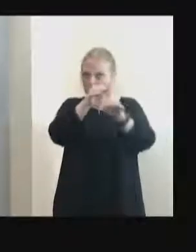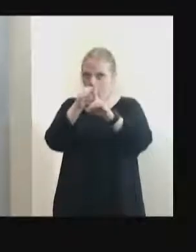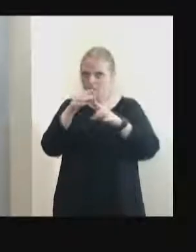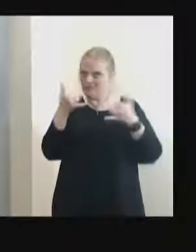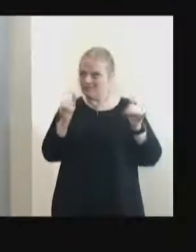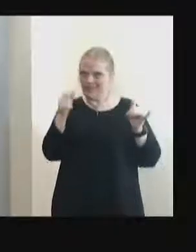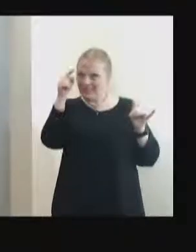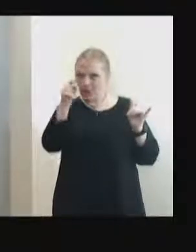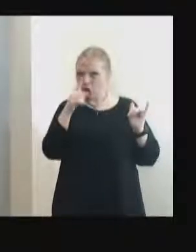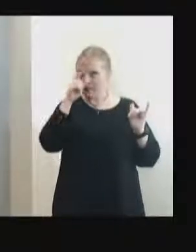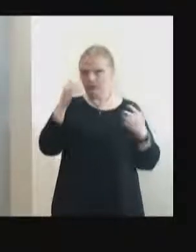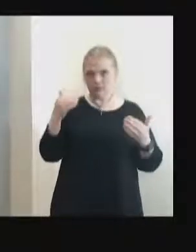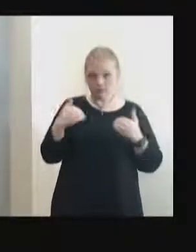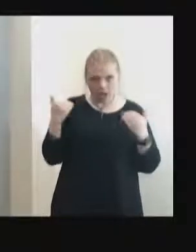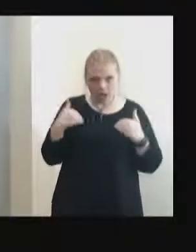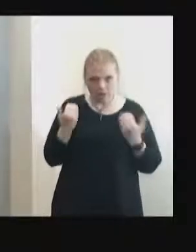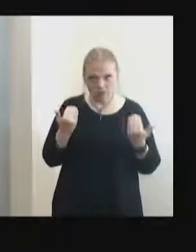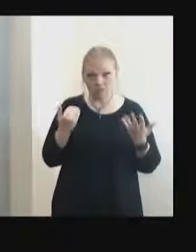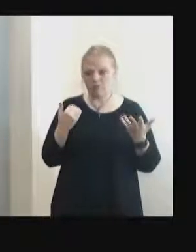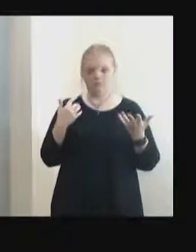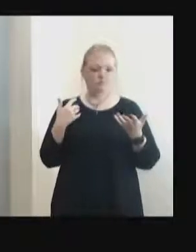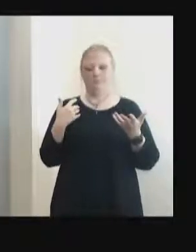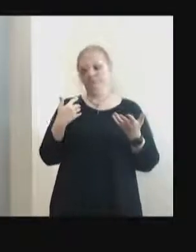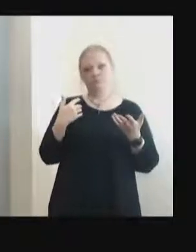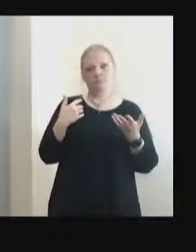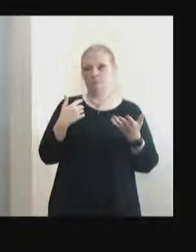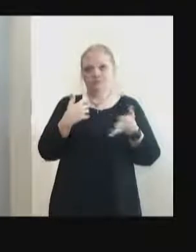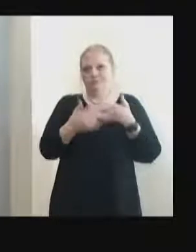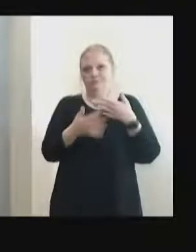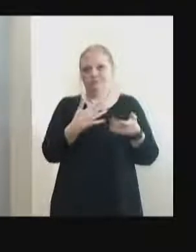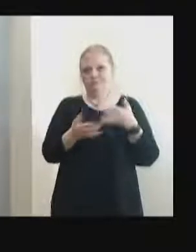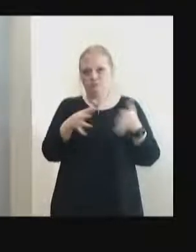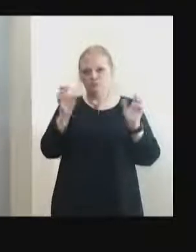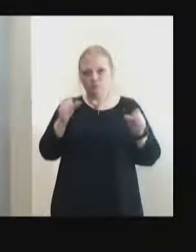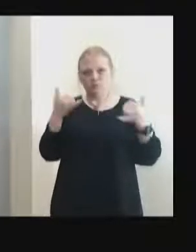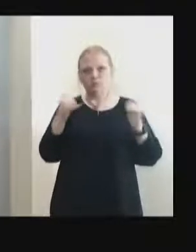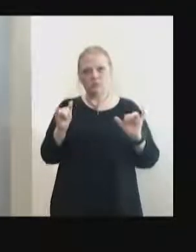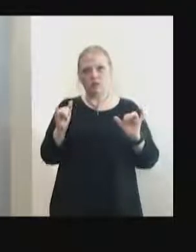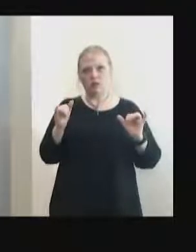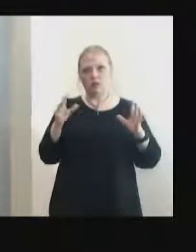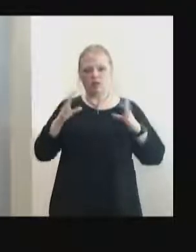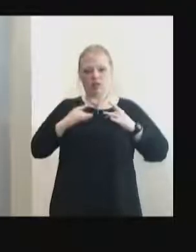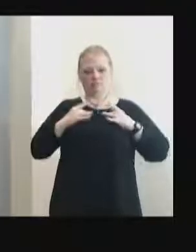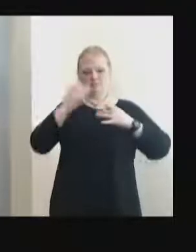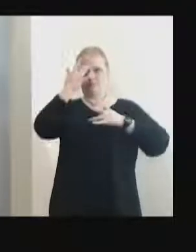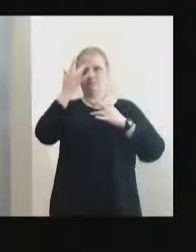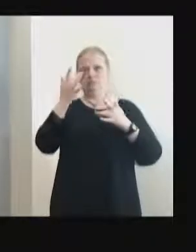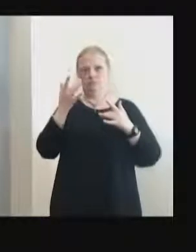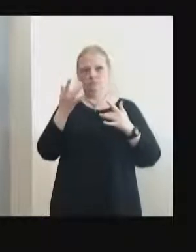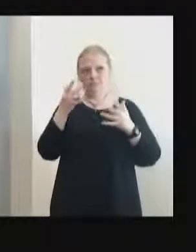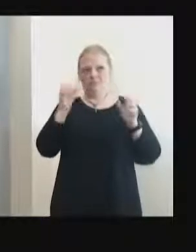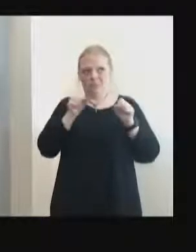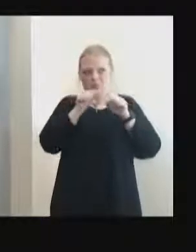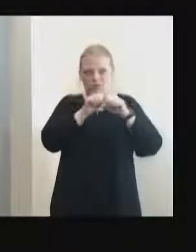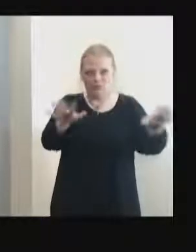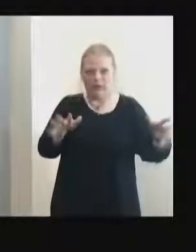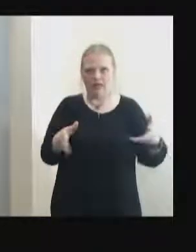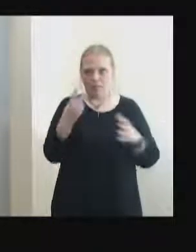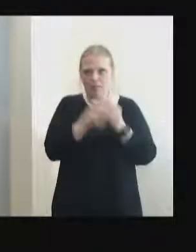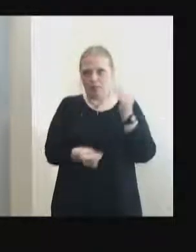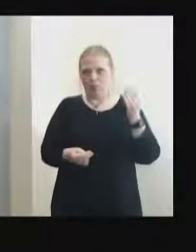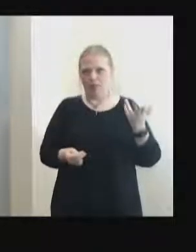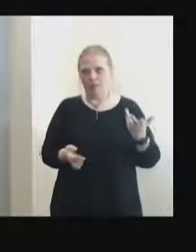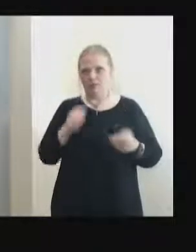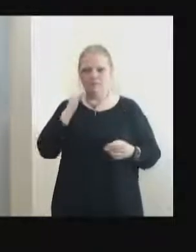there, and just because you're young doesn't mean you can't catch COVID-19, nor can you spread it. You can catch it and you can